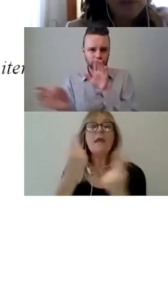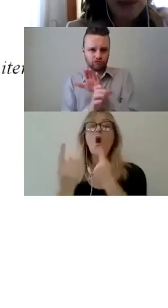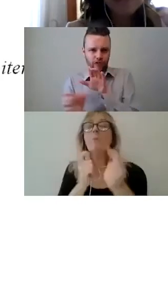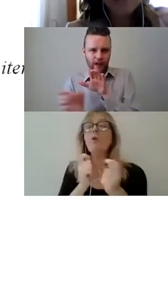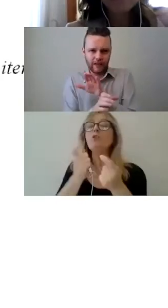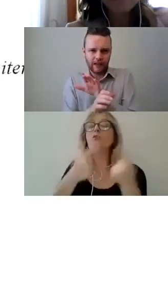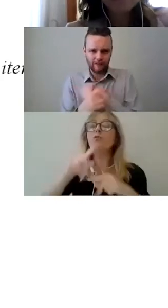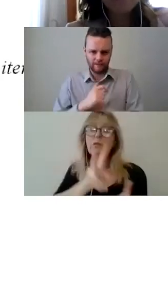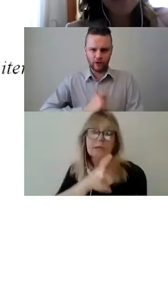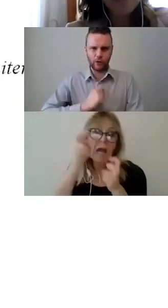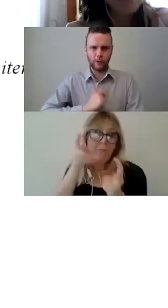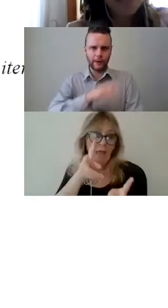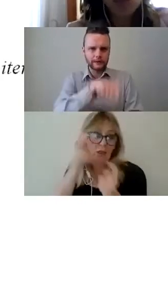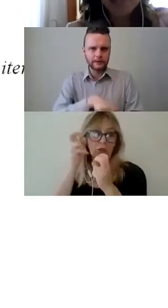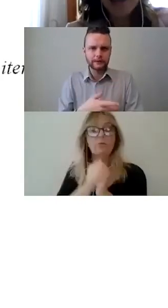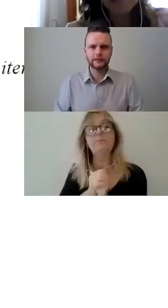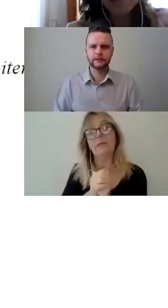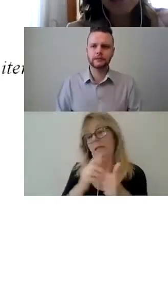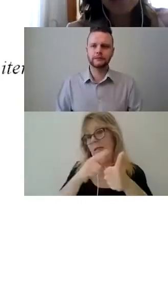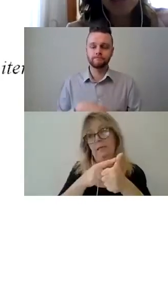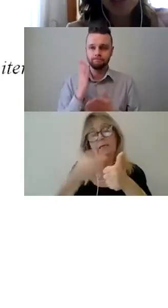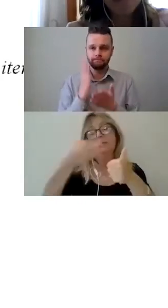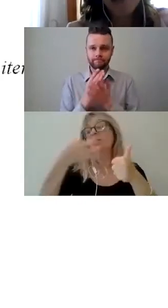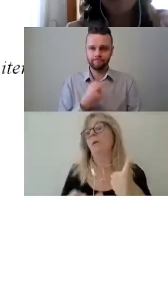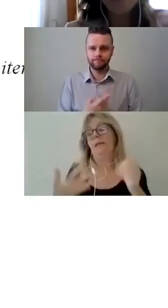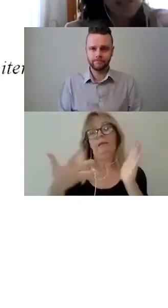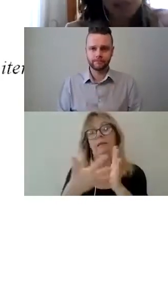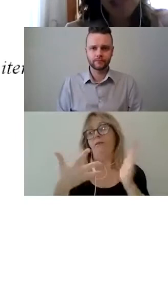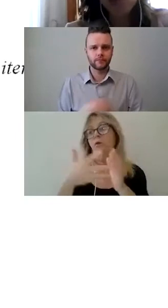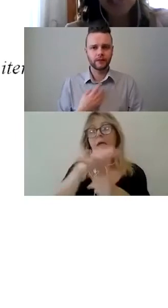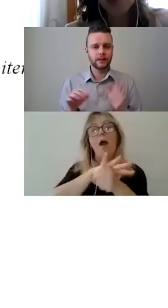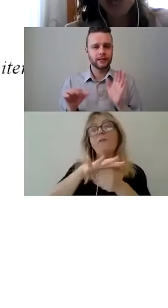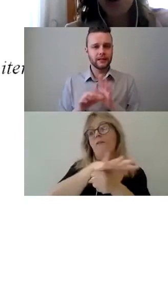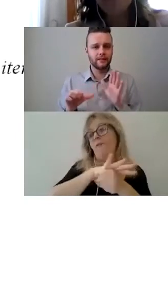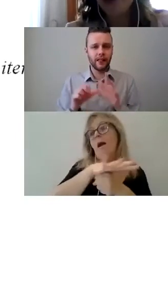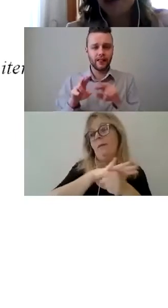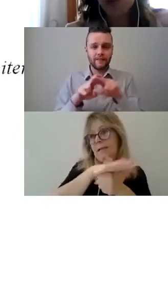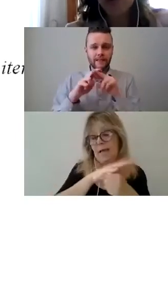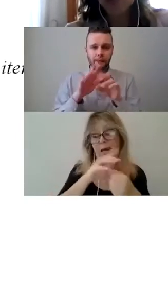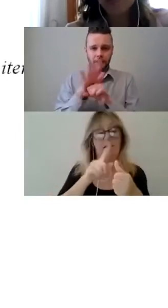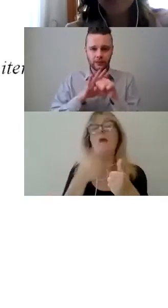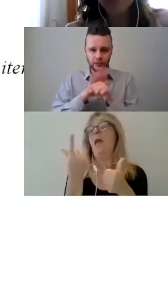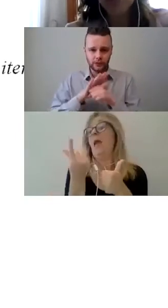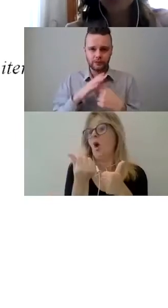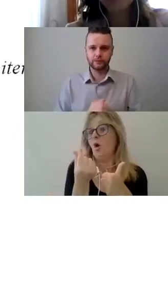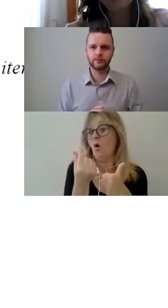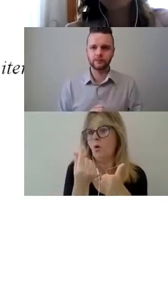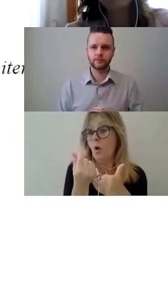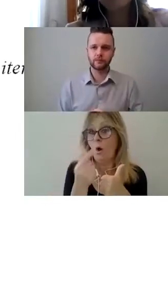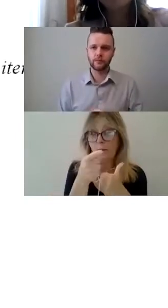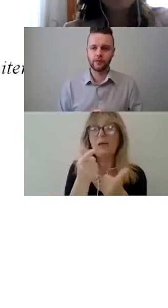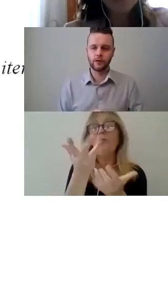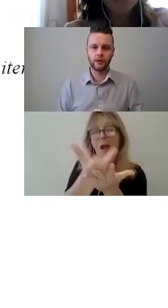human beings? For sure, a difficult family situation, normally